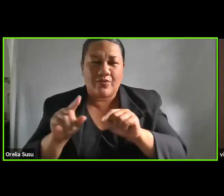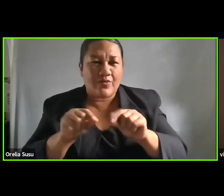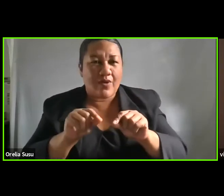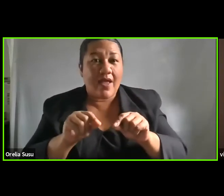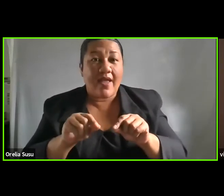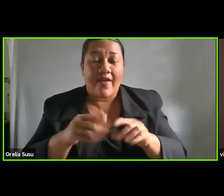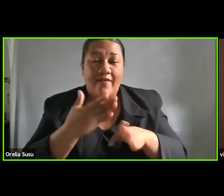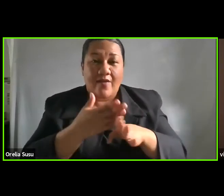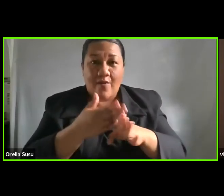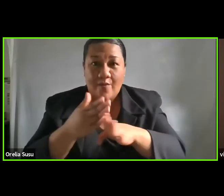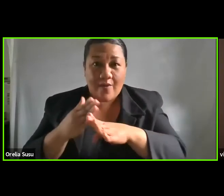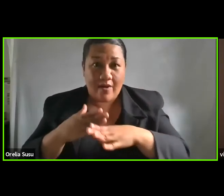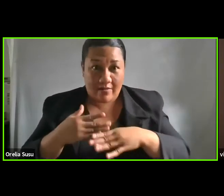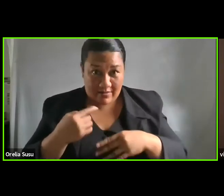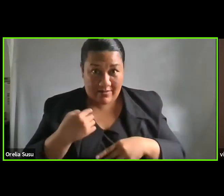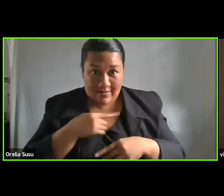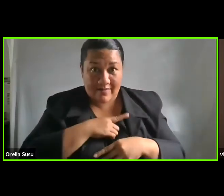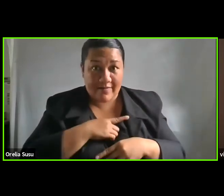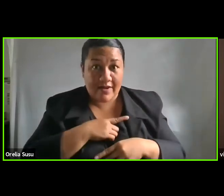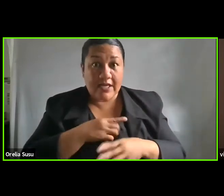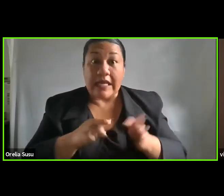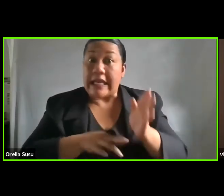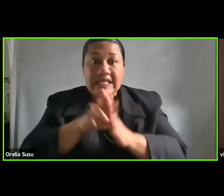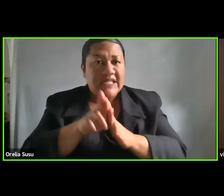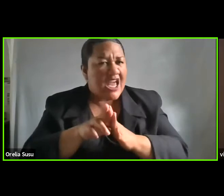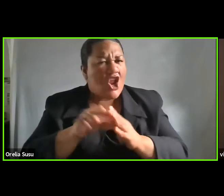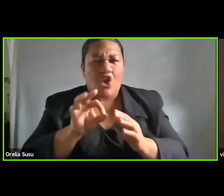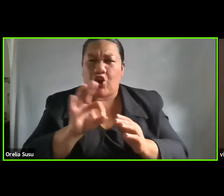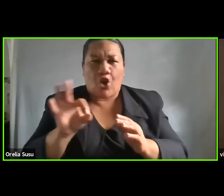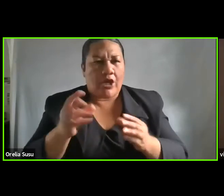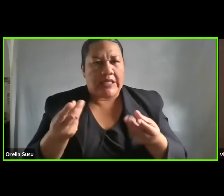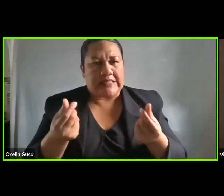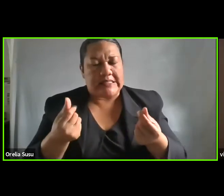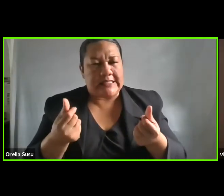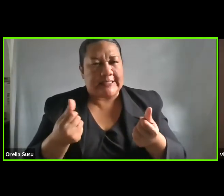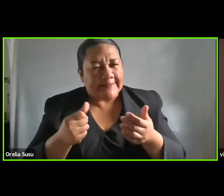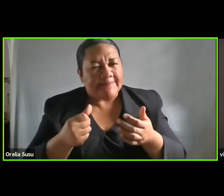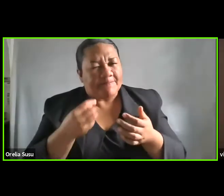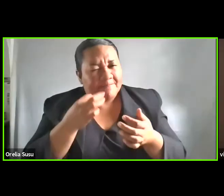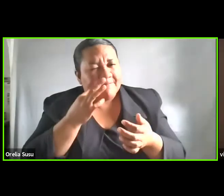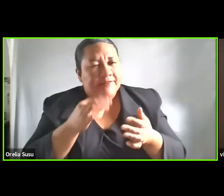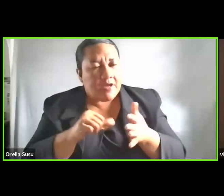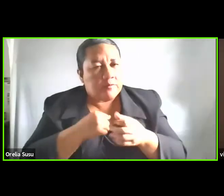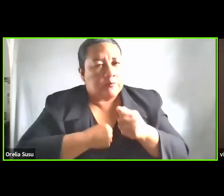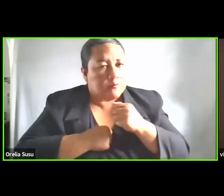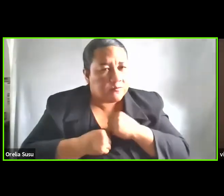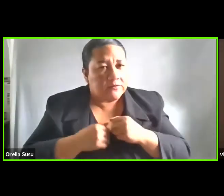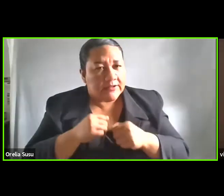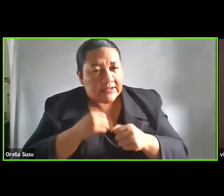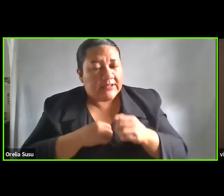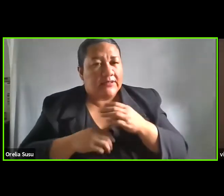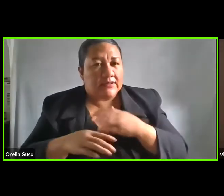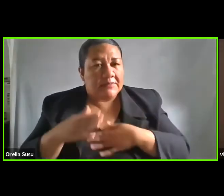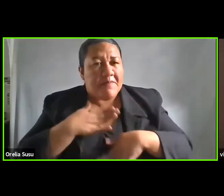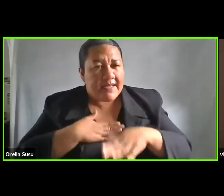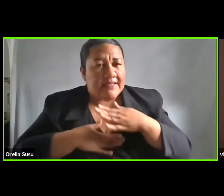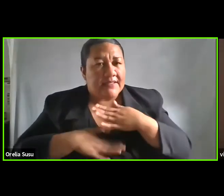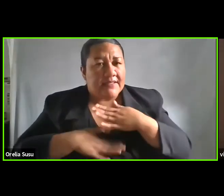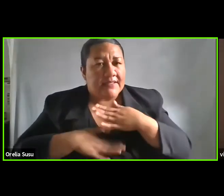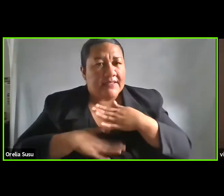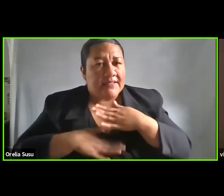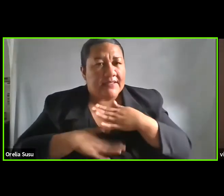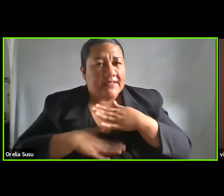we do, being resilient is not easy. Women and people of all diversities face multiple challenges